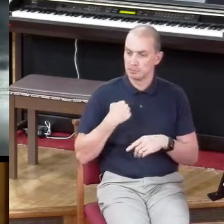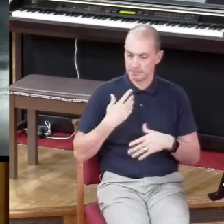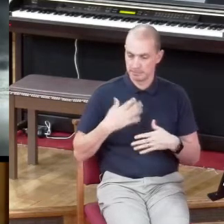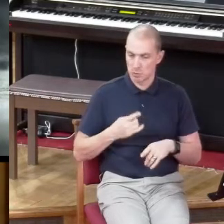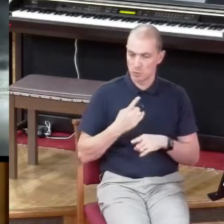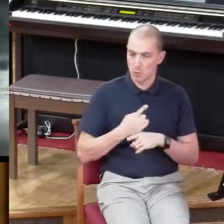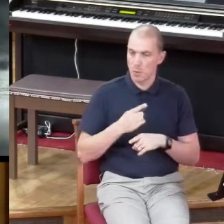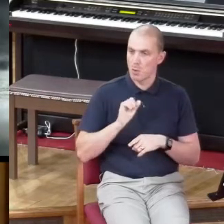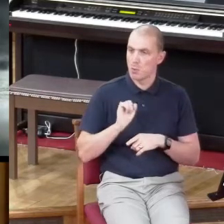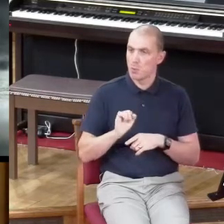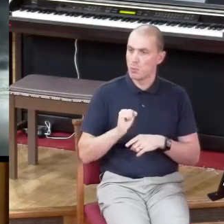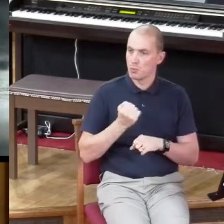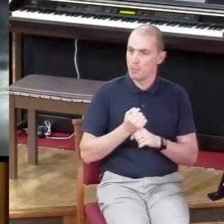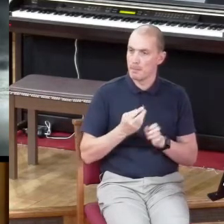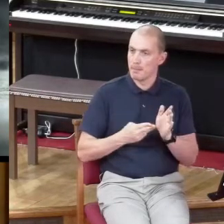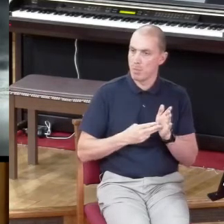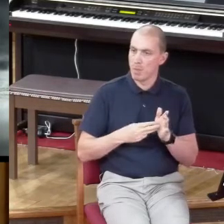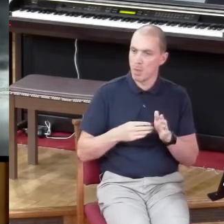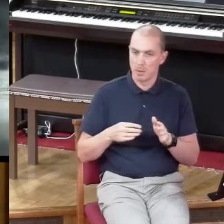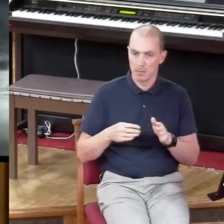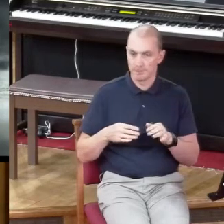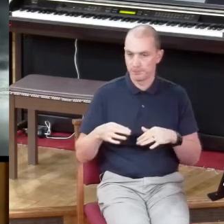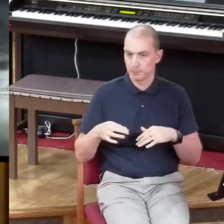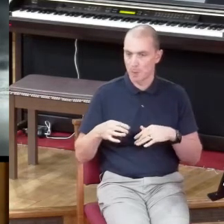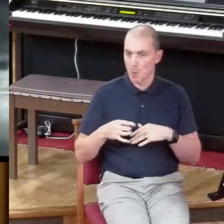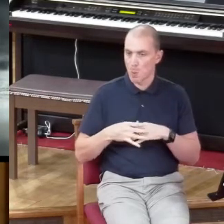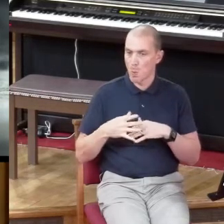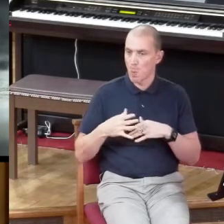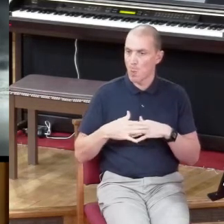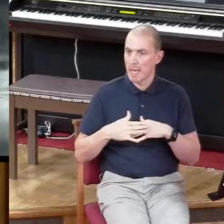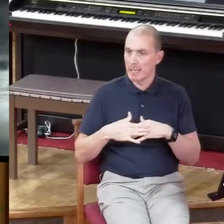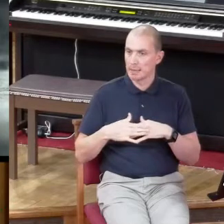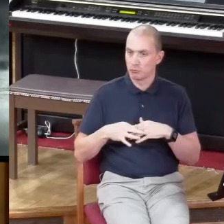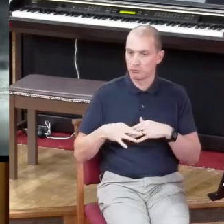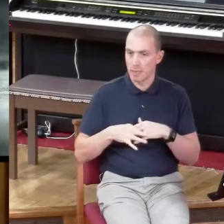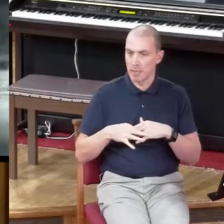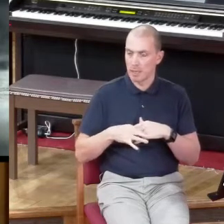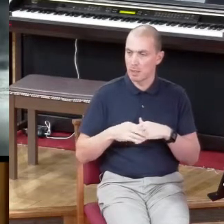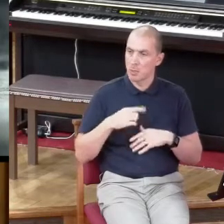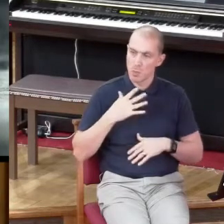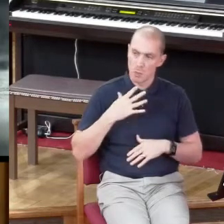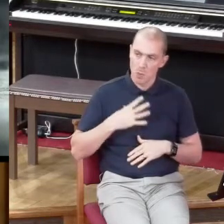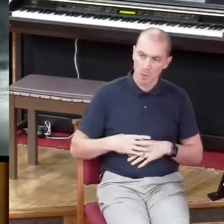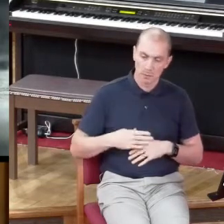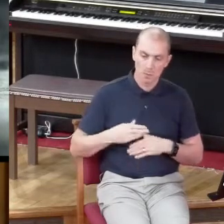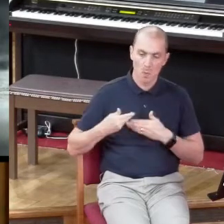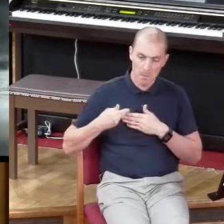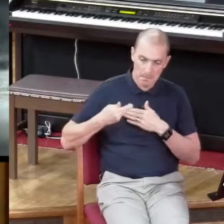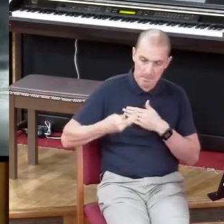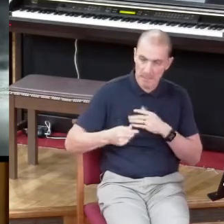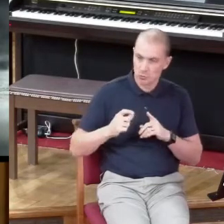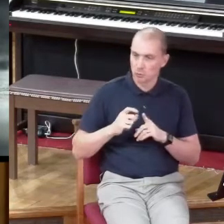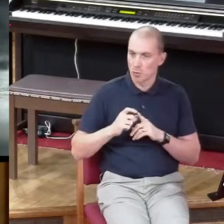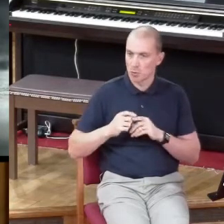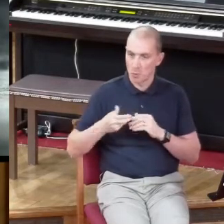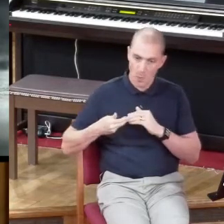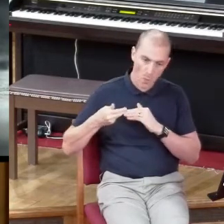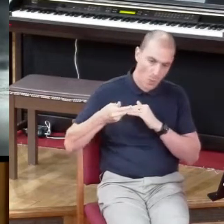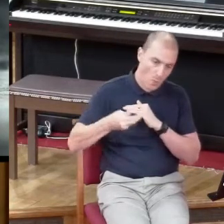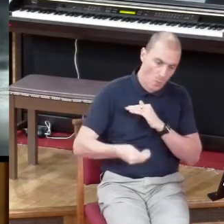your grandmother's wedding ring, and you want to entrust it someday to your own daughter or perhaps your own